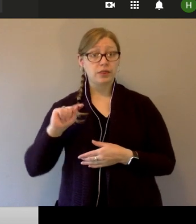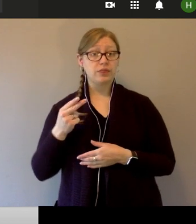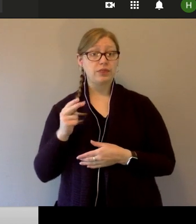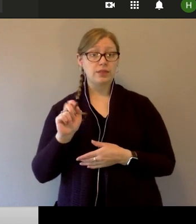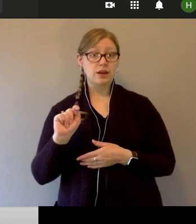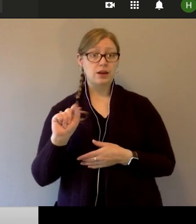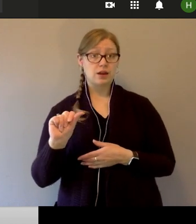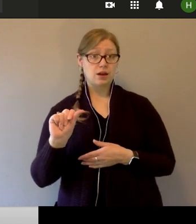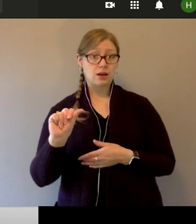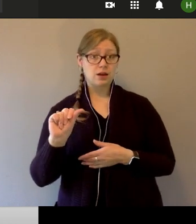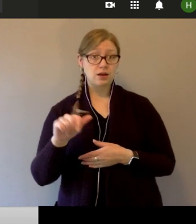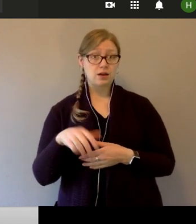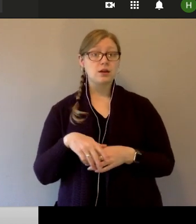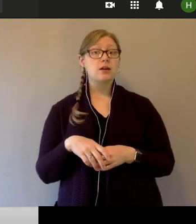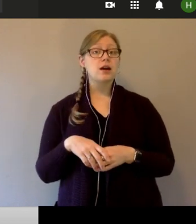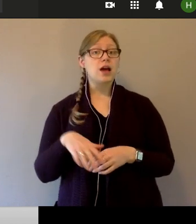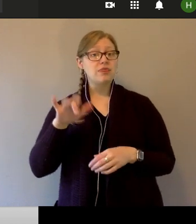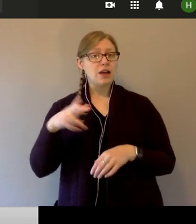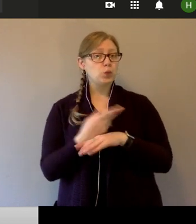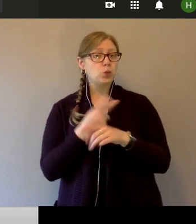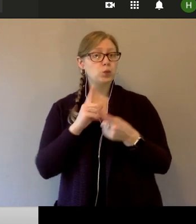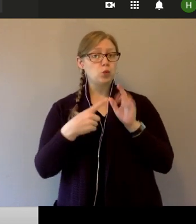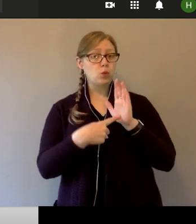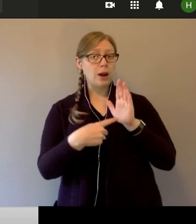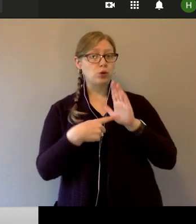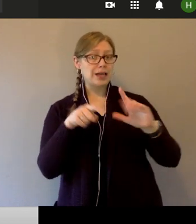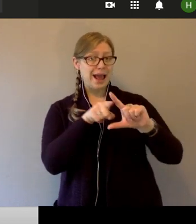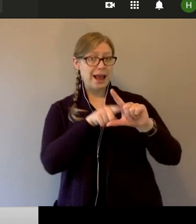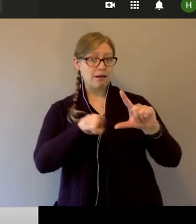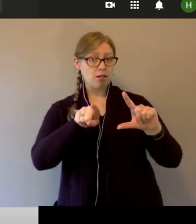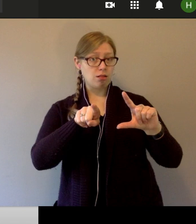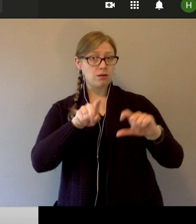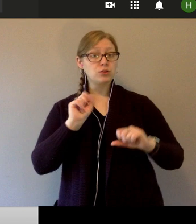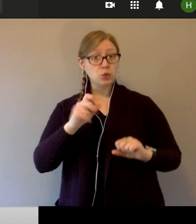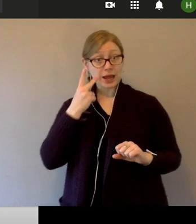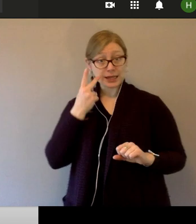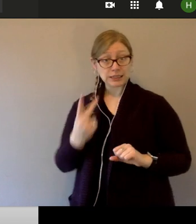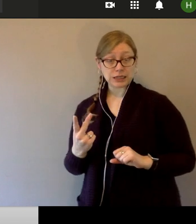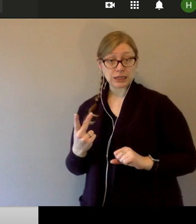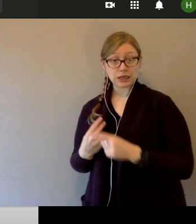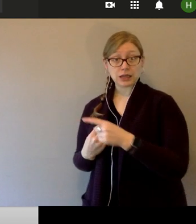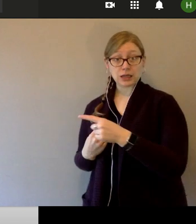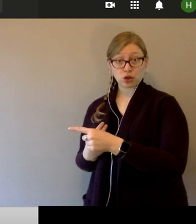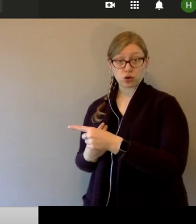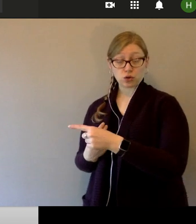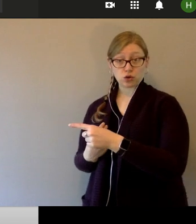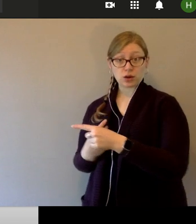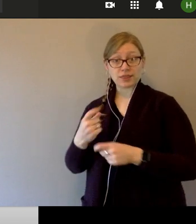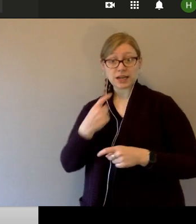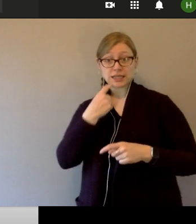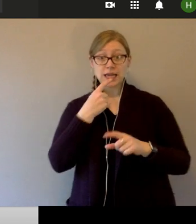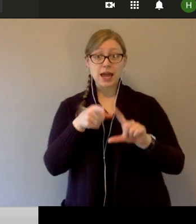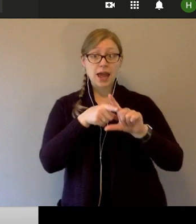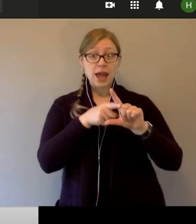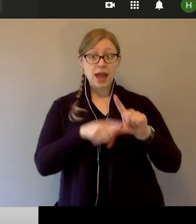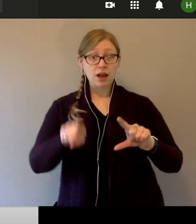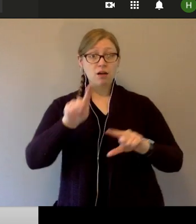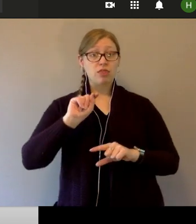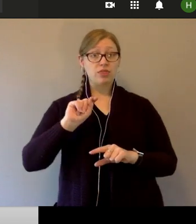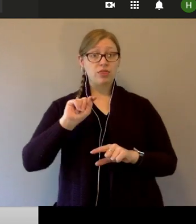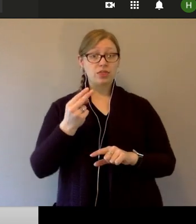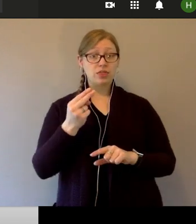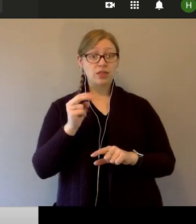as the variable to represent angles. So you can see here they say angle theta,